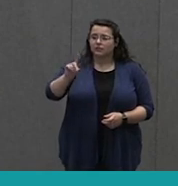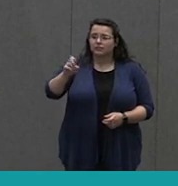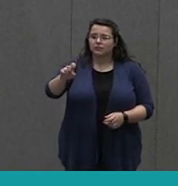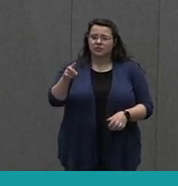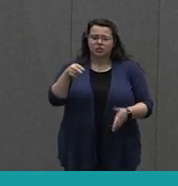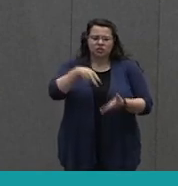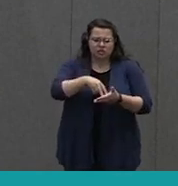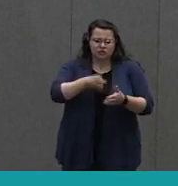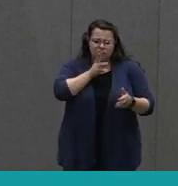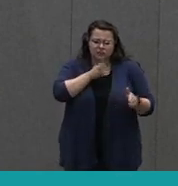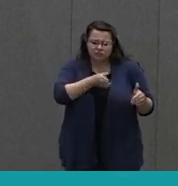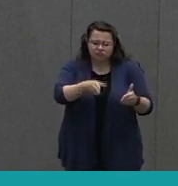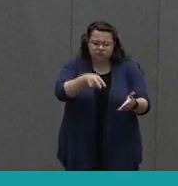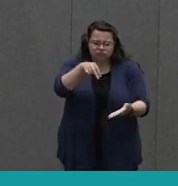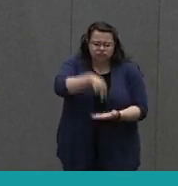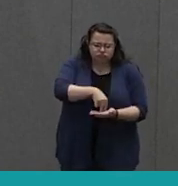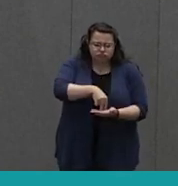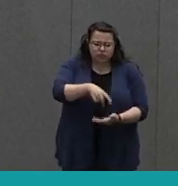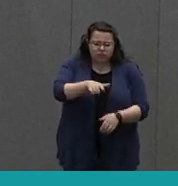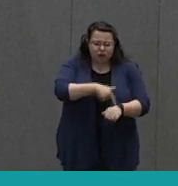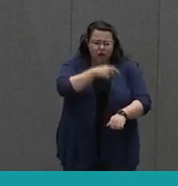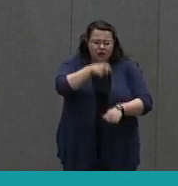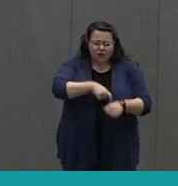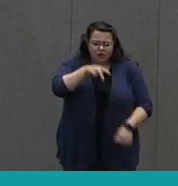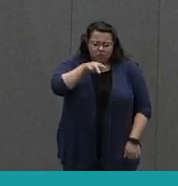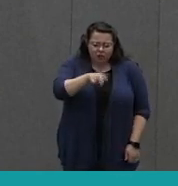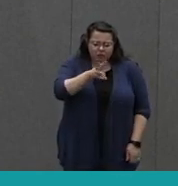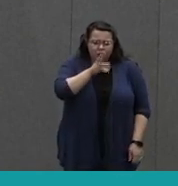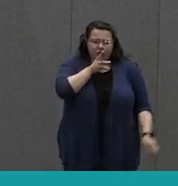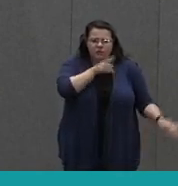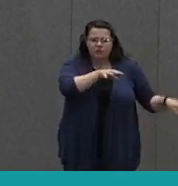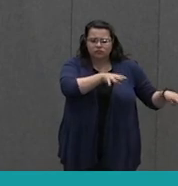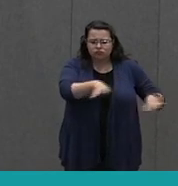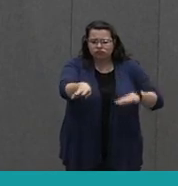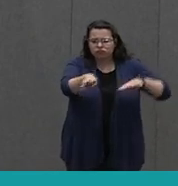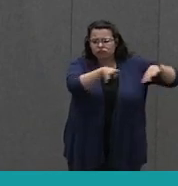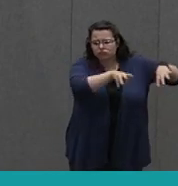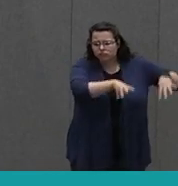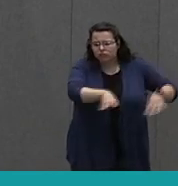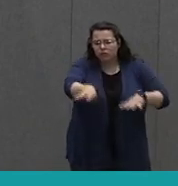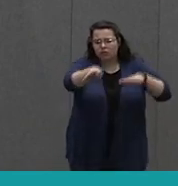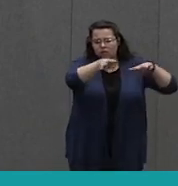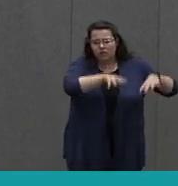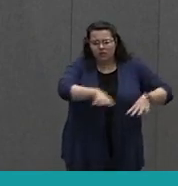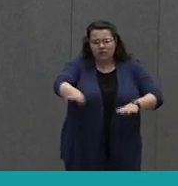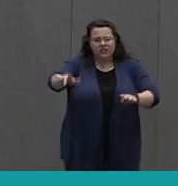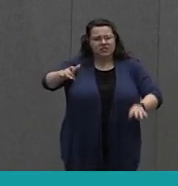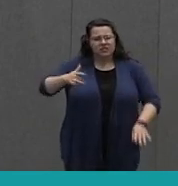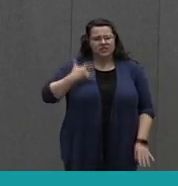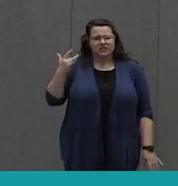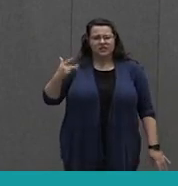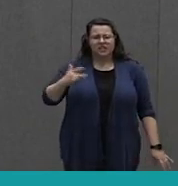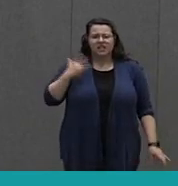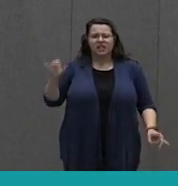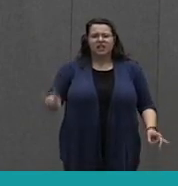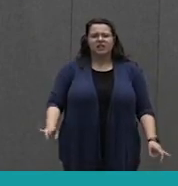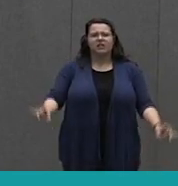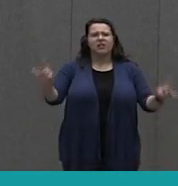and down her neck. Oh man, she looks really sad right here.